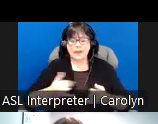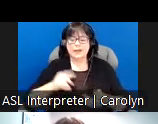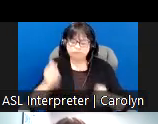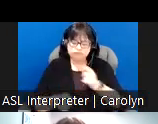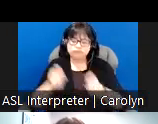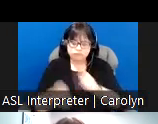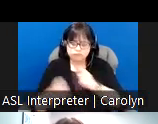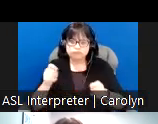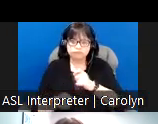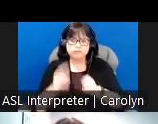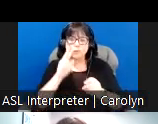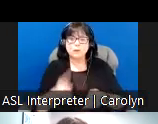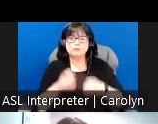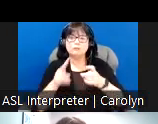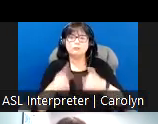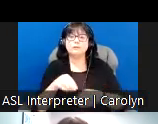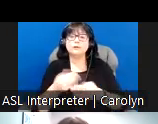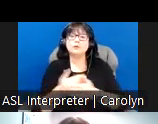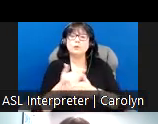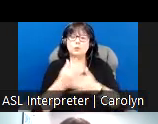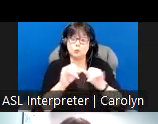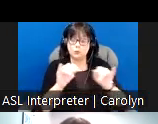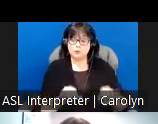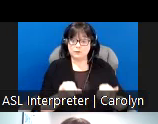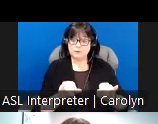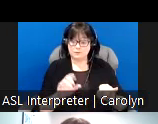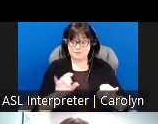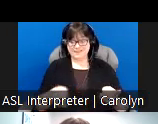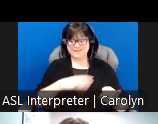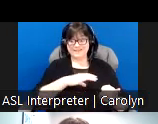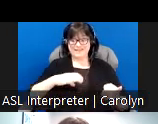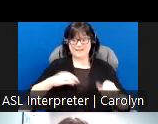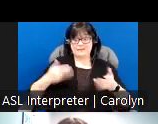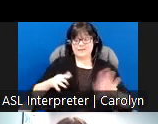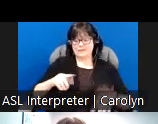asked that question to our committee. Is it going to be available to